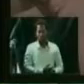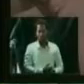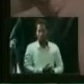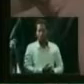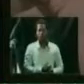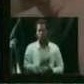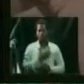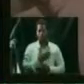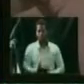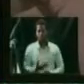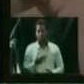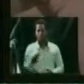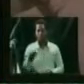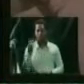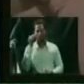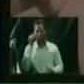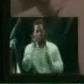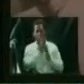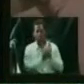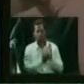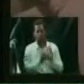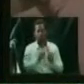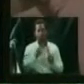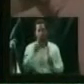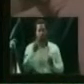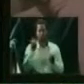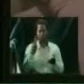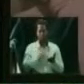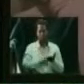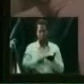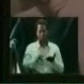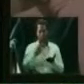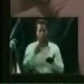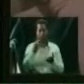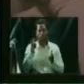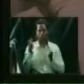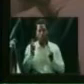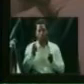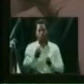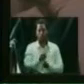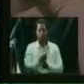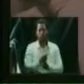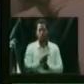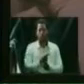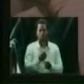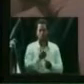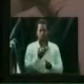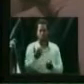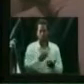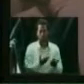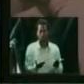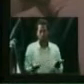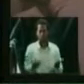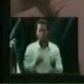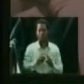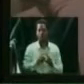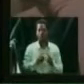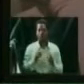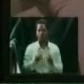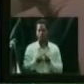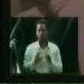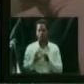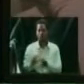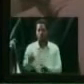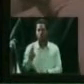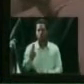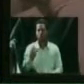knowingly. Since many such contracts have been handled correctly, including previous grants with the Broad Foundation, which